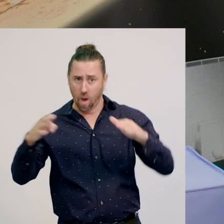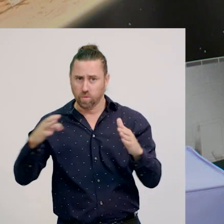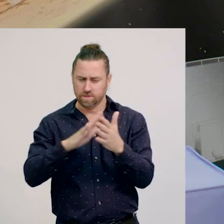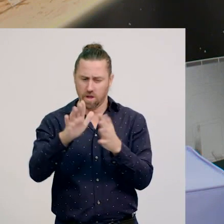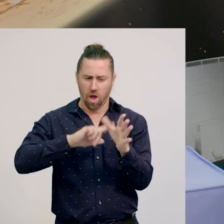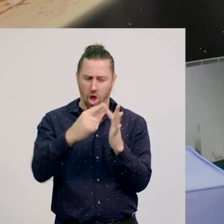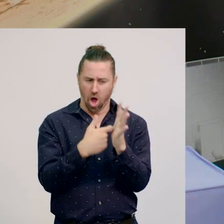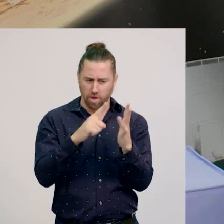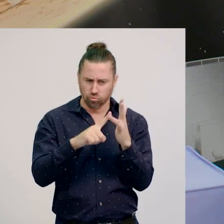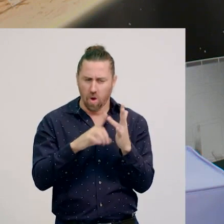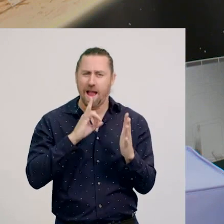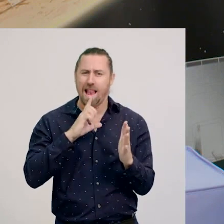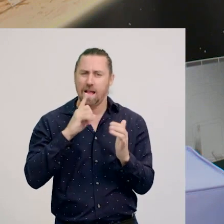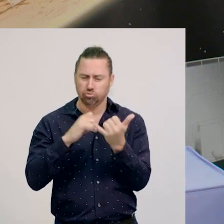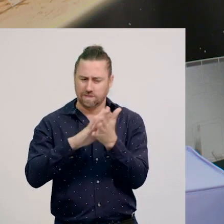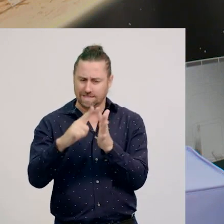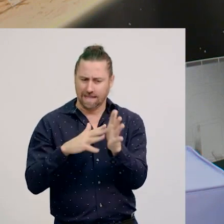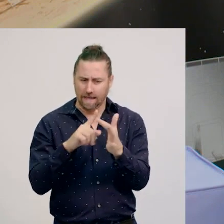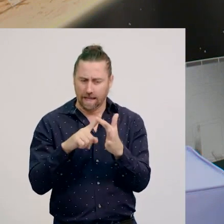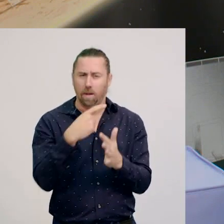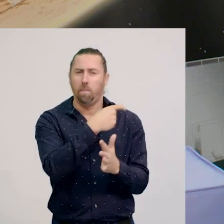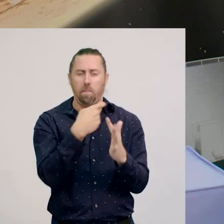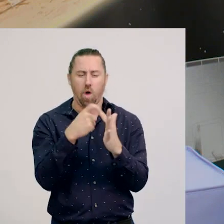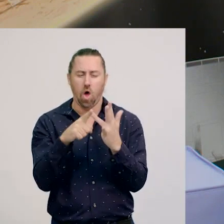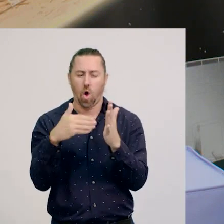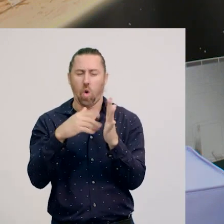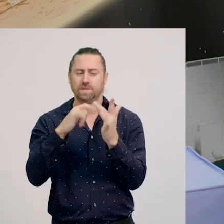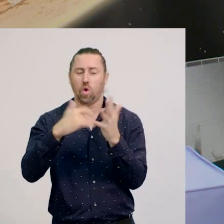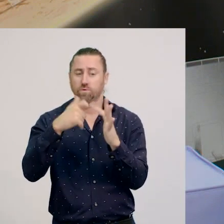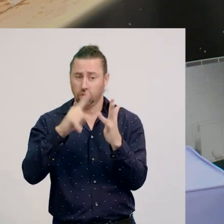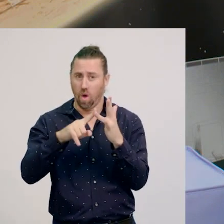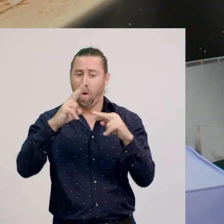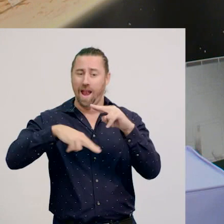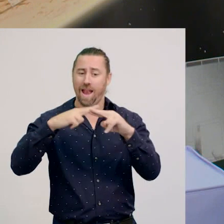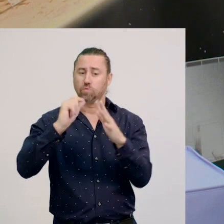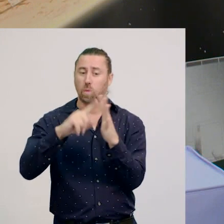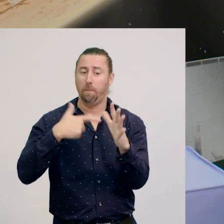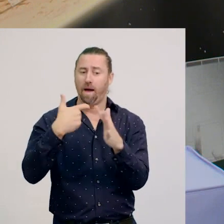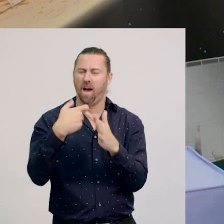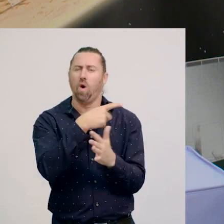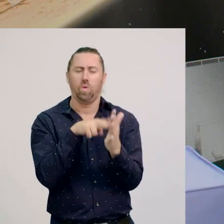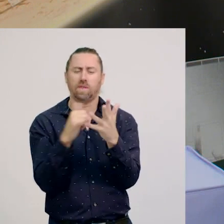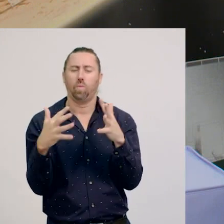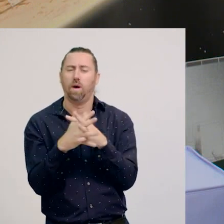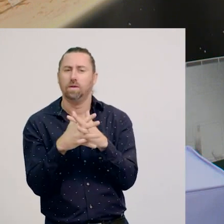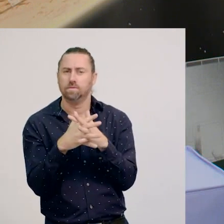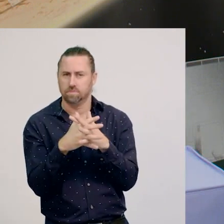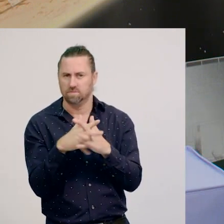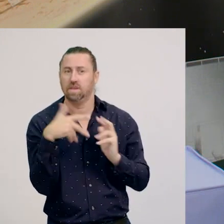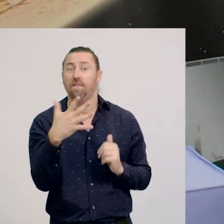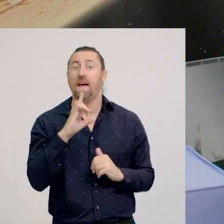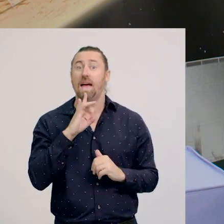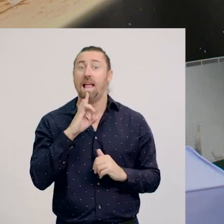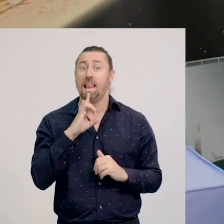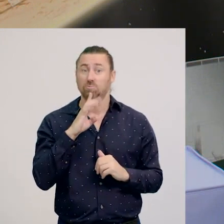Hydroelectric Scheme? It's located in Kosciuszko National Park down in New South Wales, and it provides electricity to some